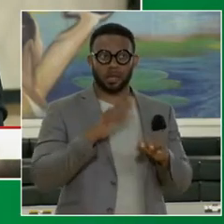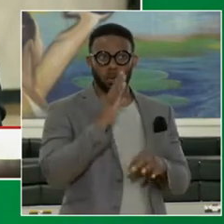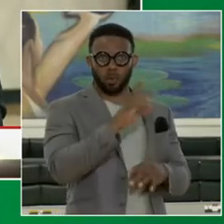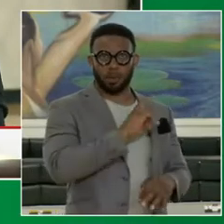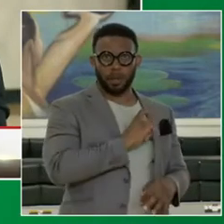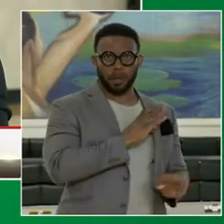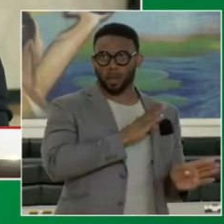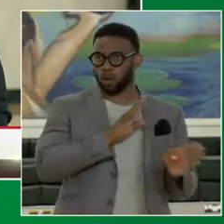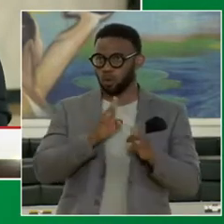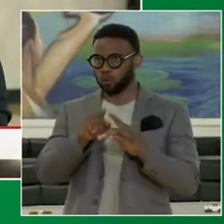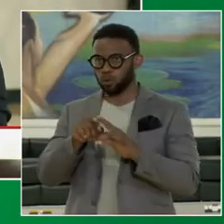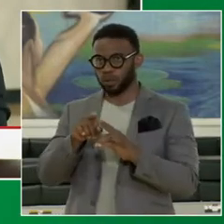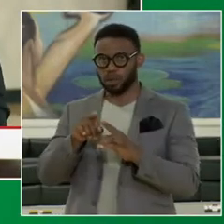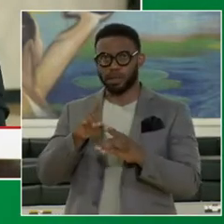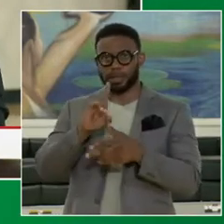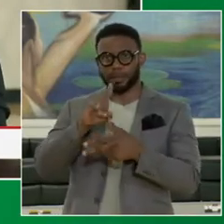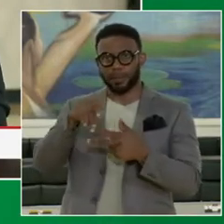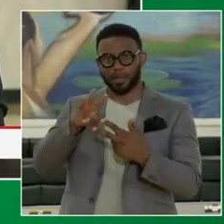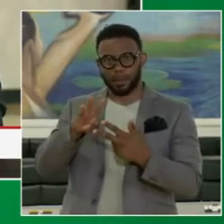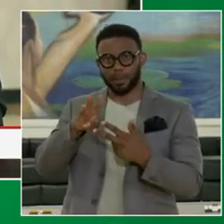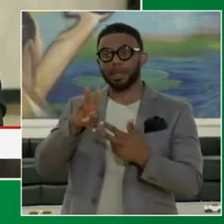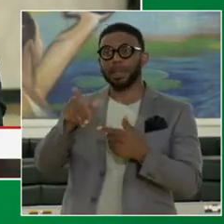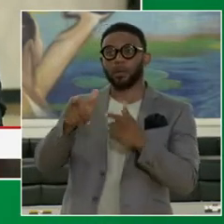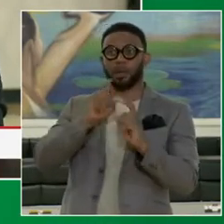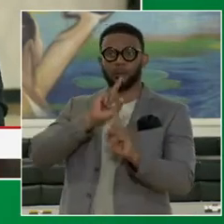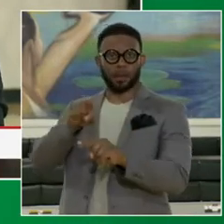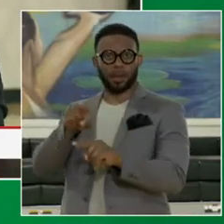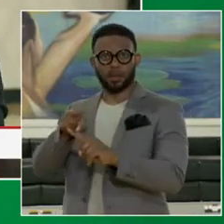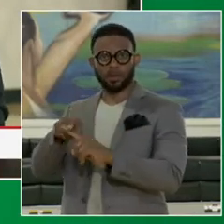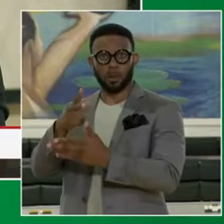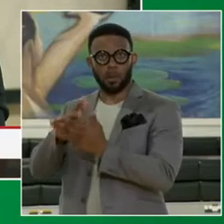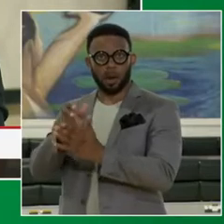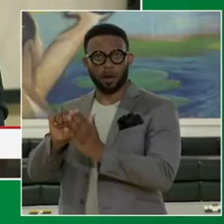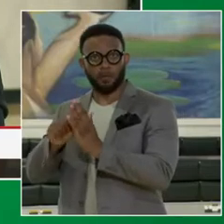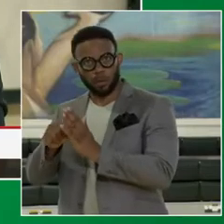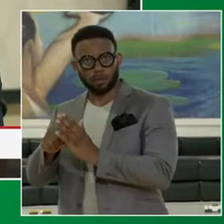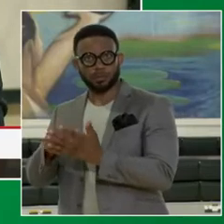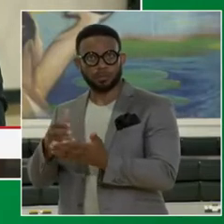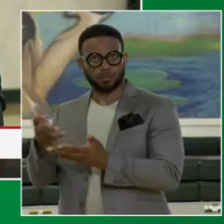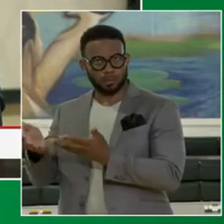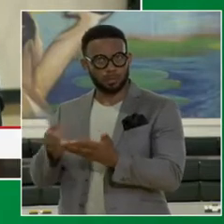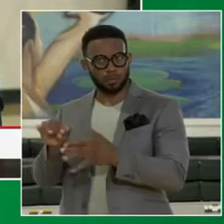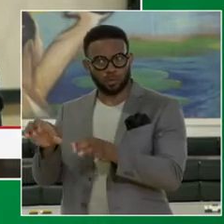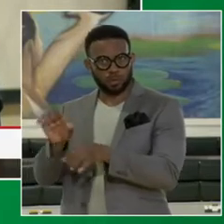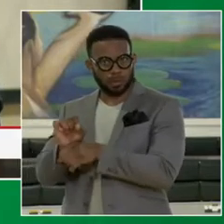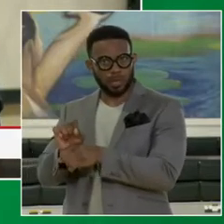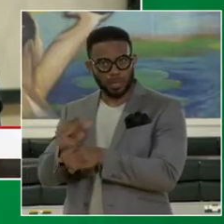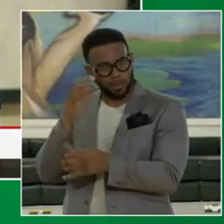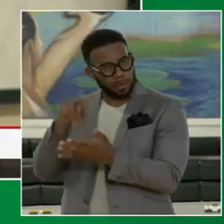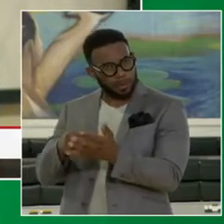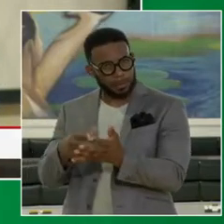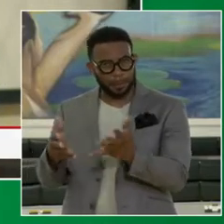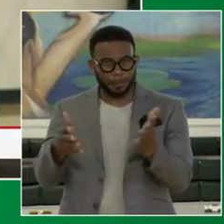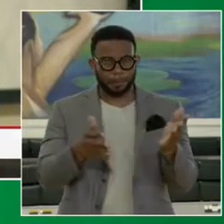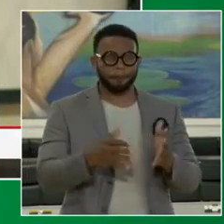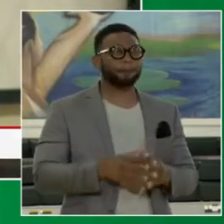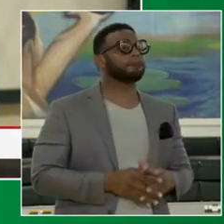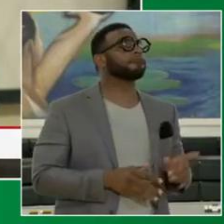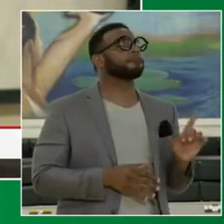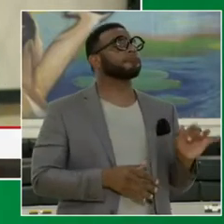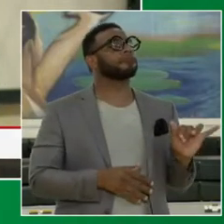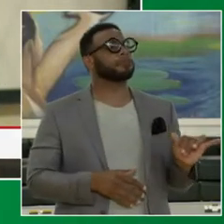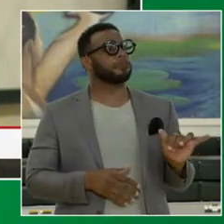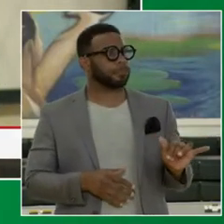officer, it would go to the Department of Public Works, and they could rapidly respond, a parking enforcement official out there to do the job that needs to be done. Okay.